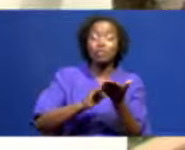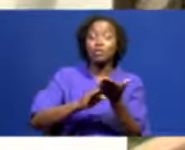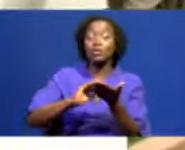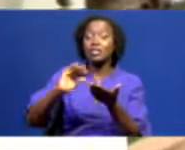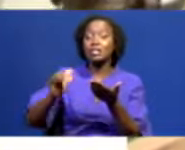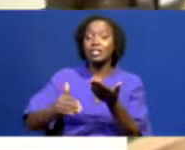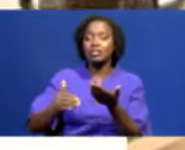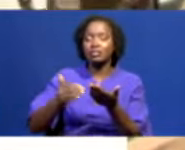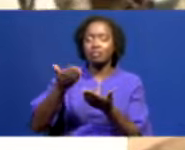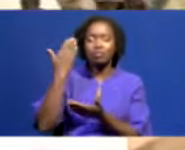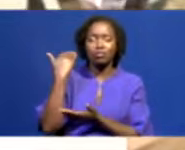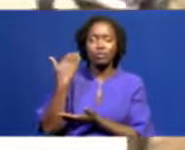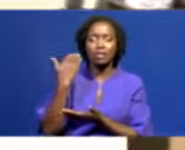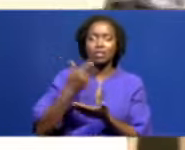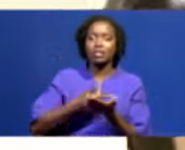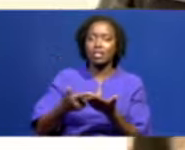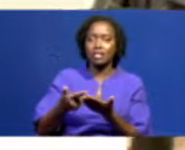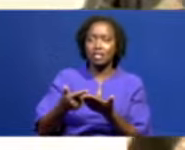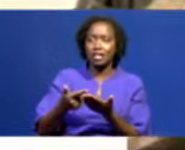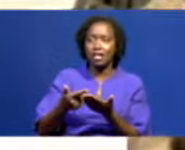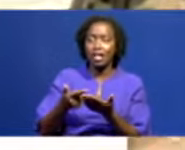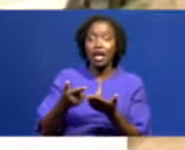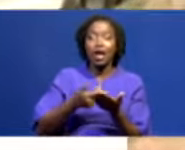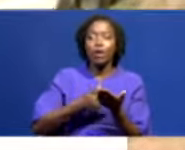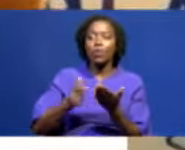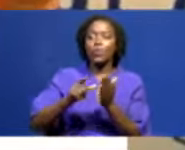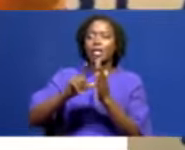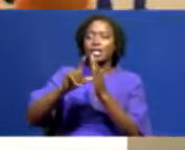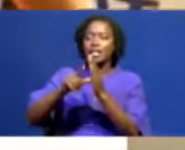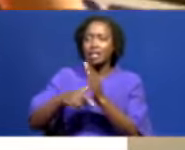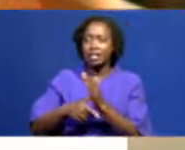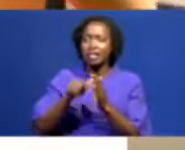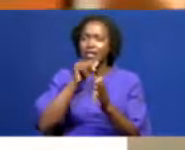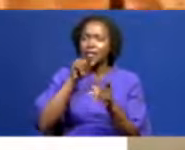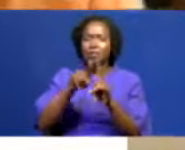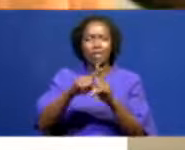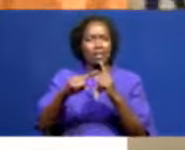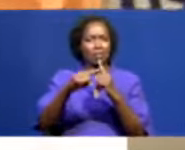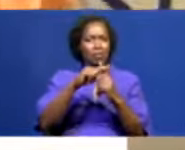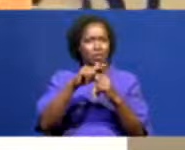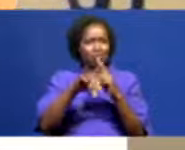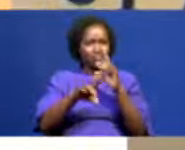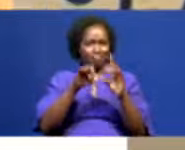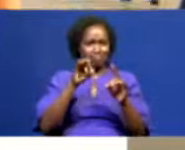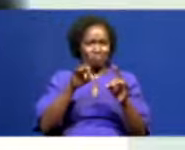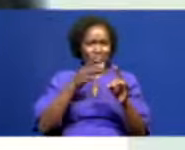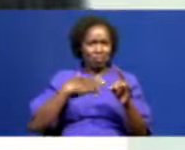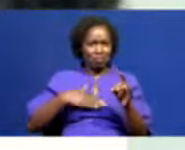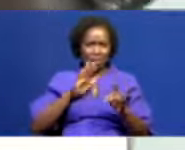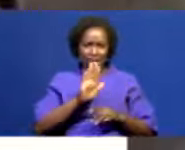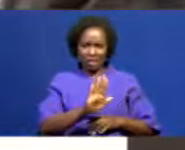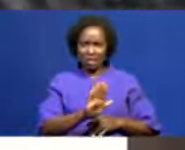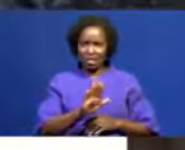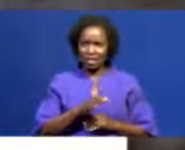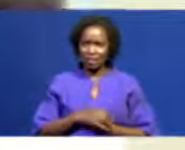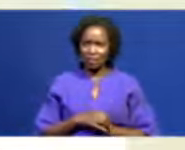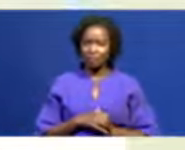week. However, it was not until a week later that his brother made a positive ID over his remains.